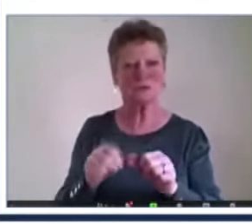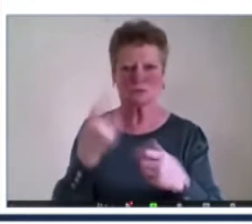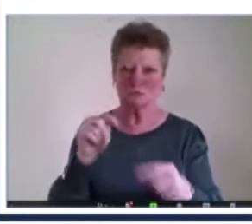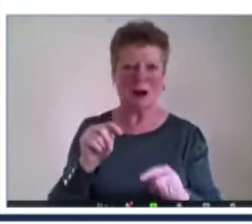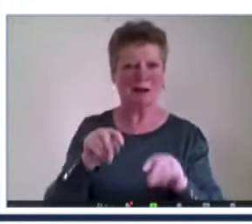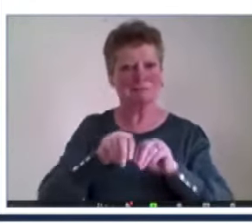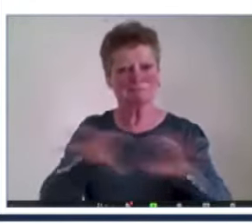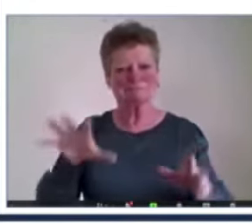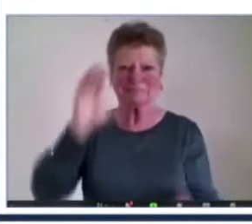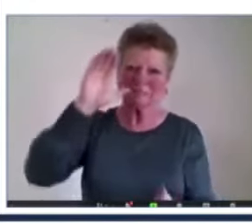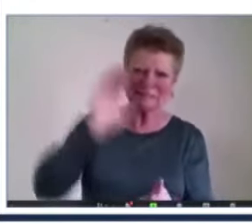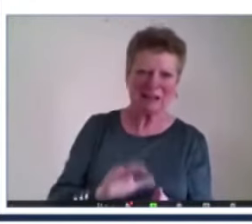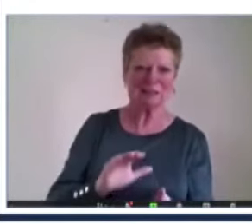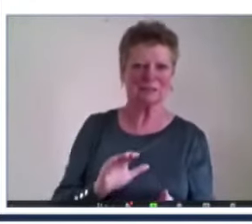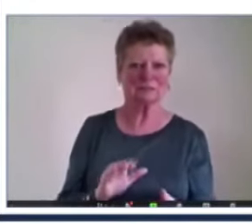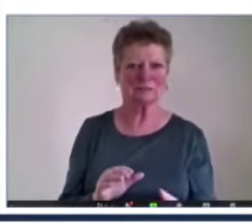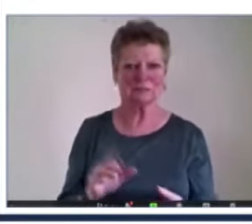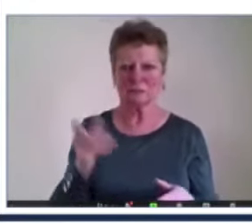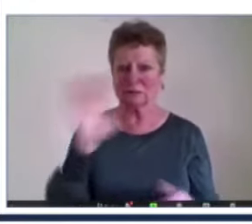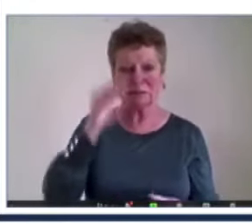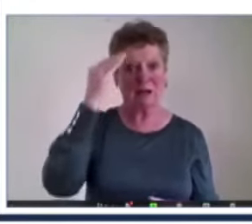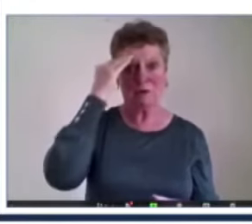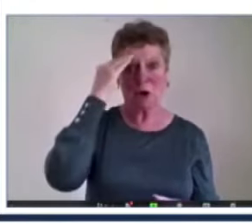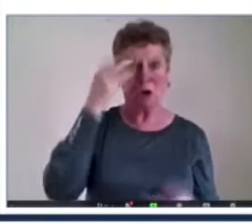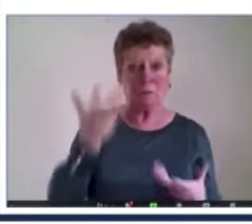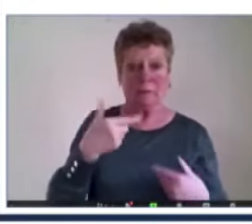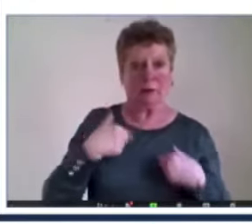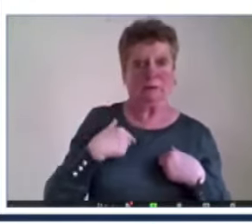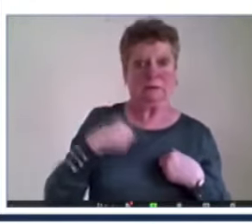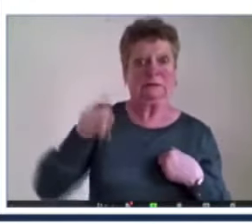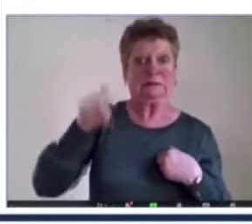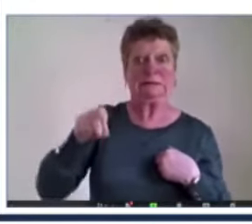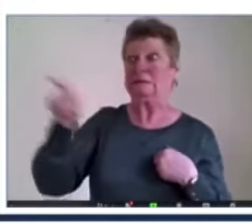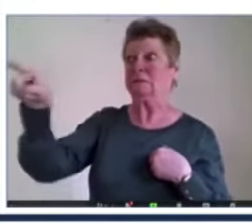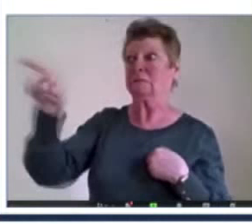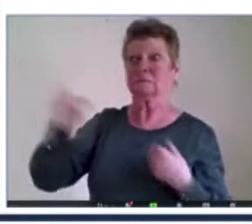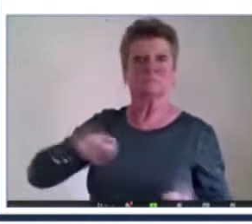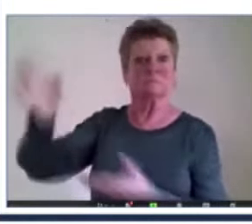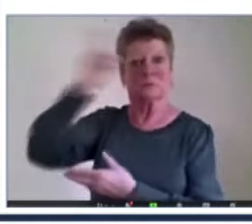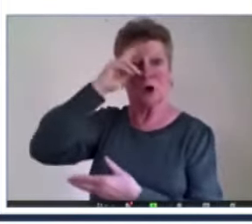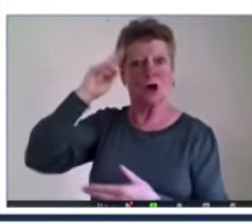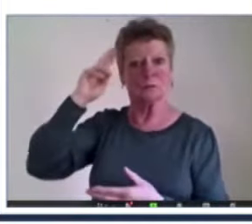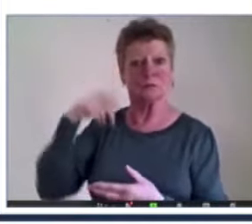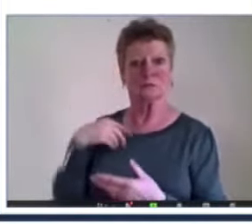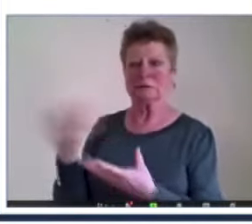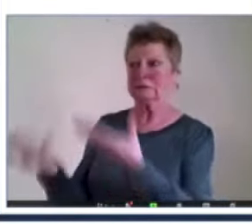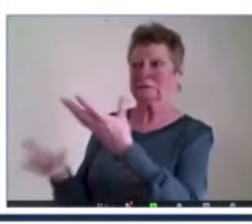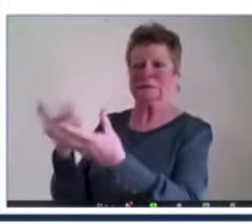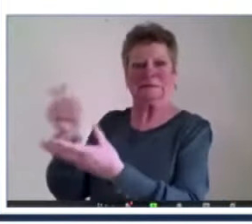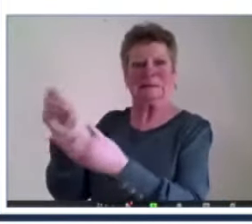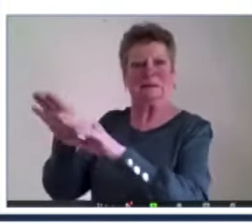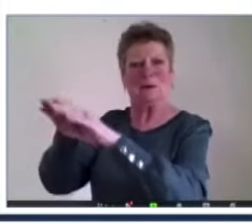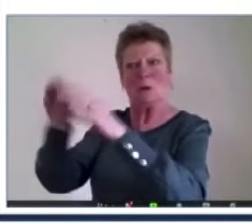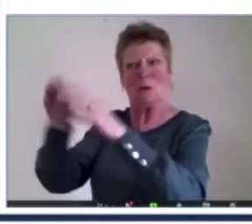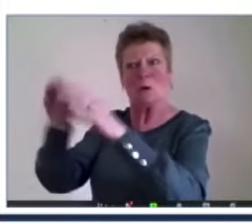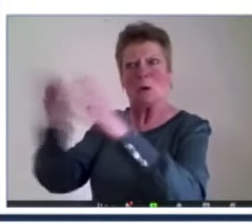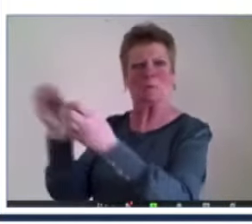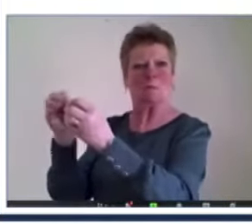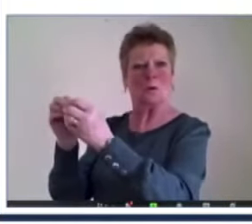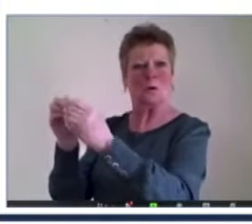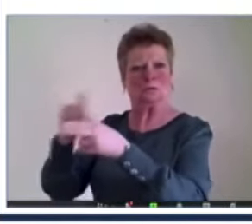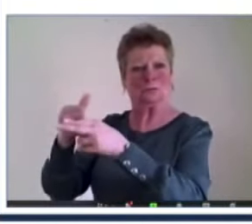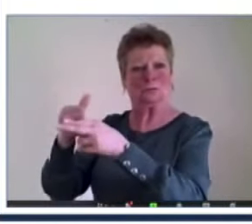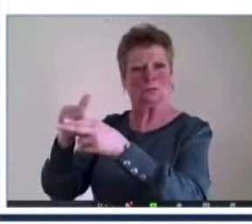We never know when we're going to need access to healthcare, and we need to start to be able to open up our healthcare system as soon as we can to other types